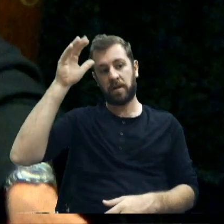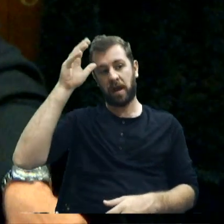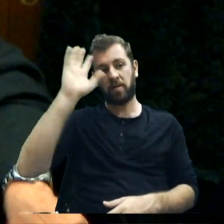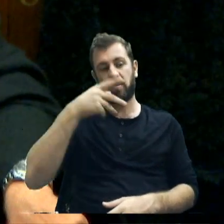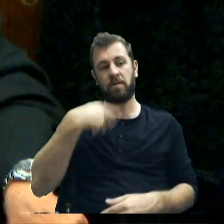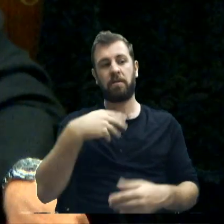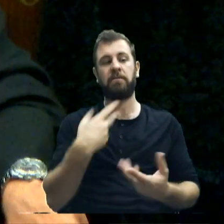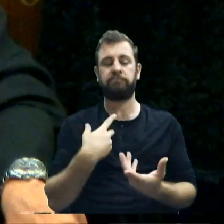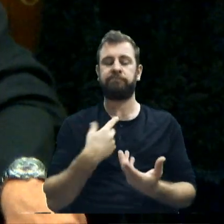again?